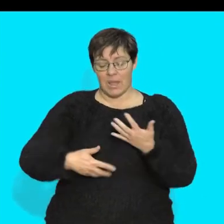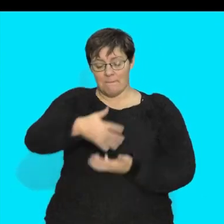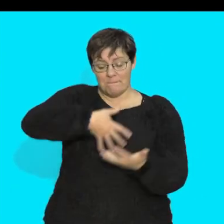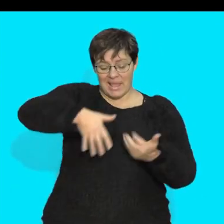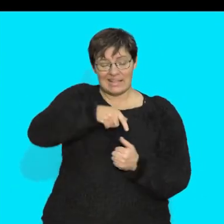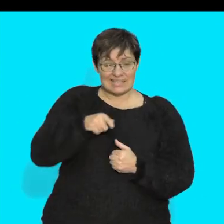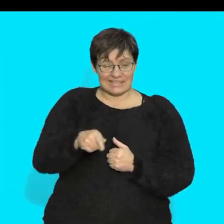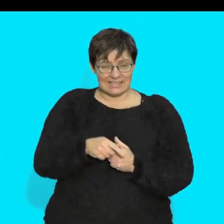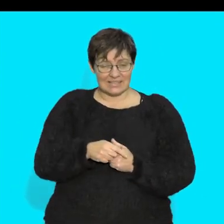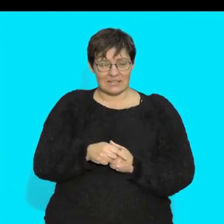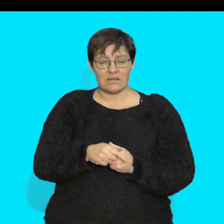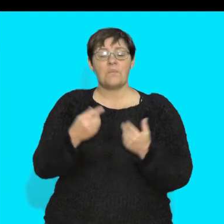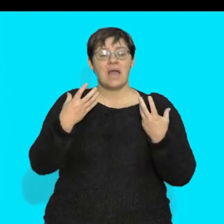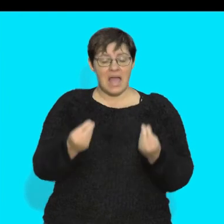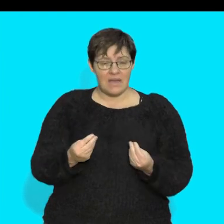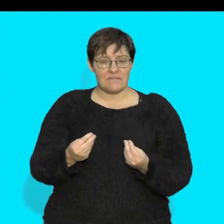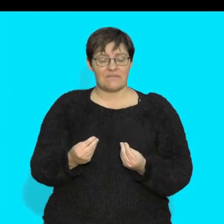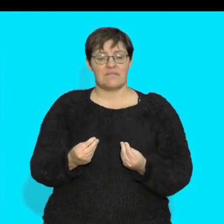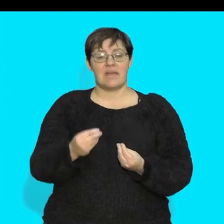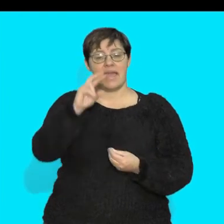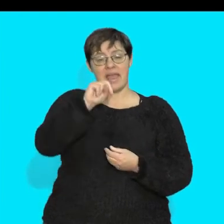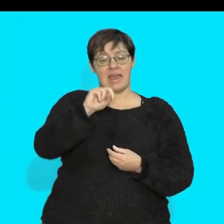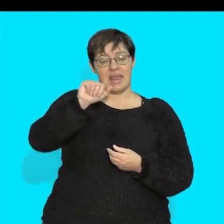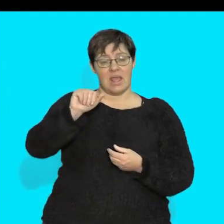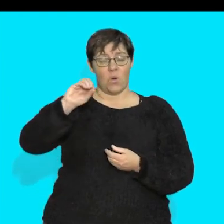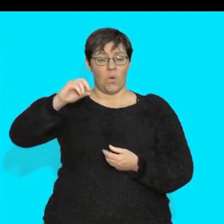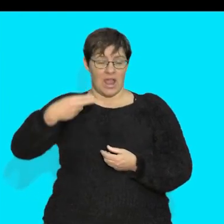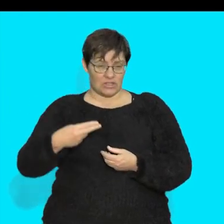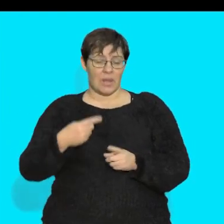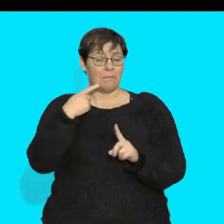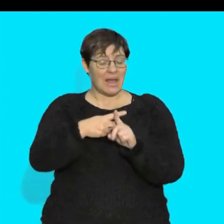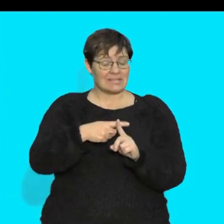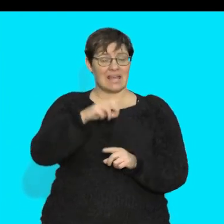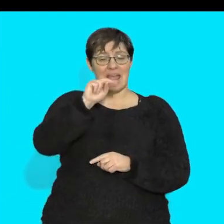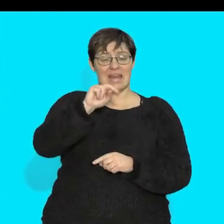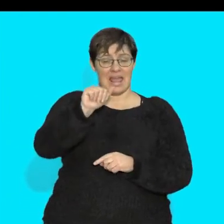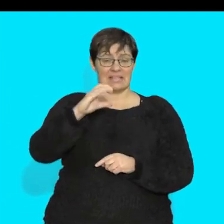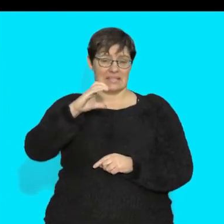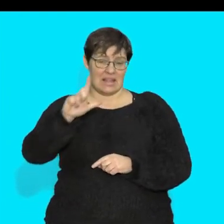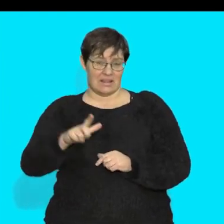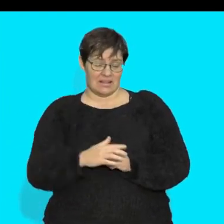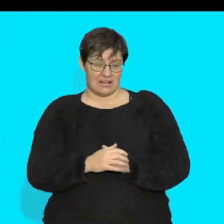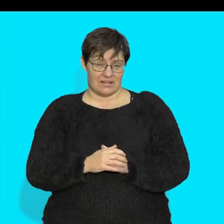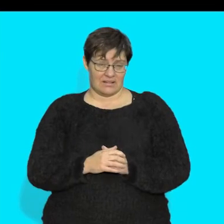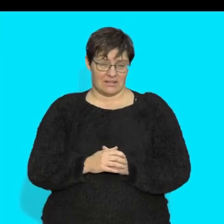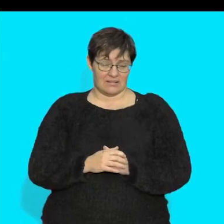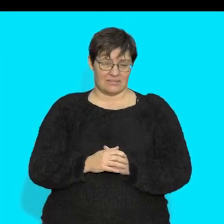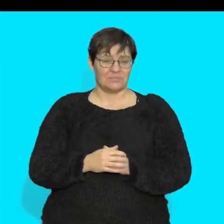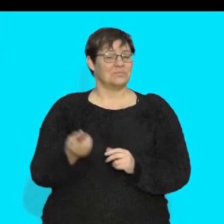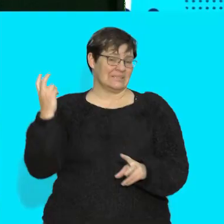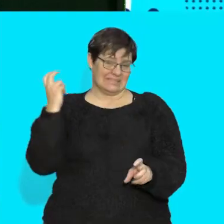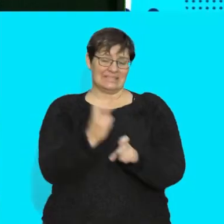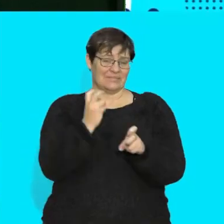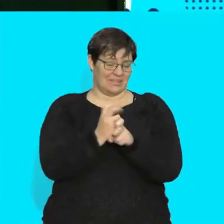you actually got sodium hydroxide and sodium chloride. And that's quite difficult to